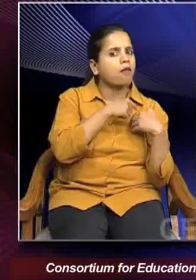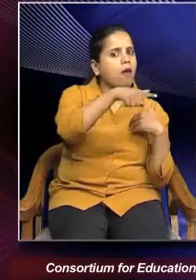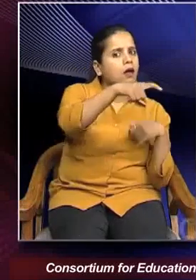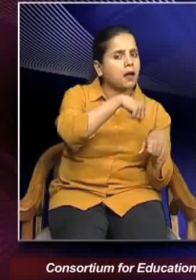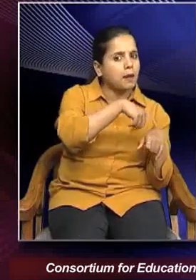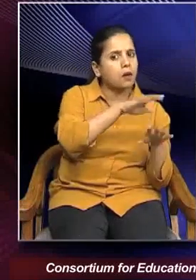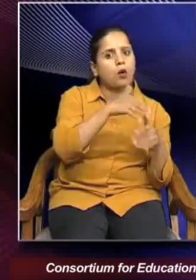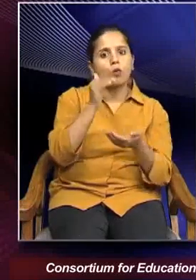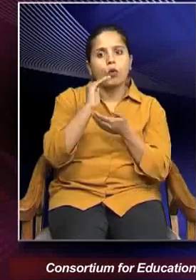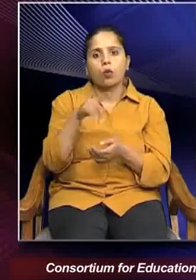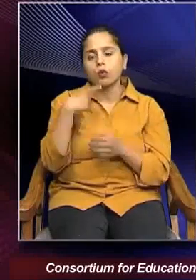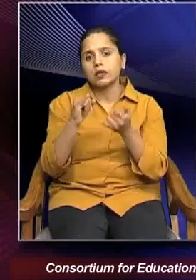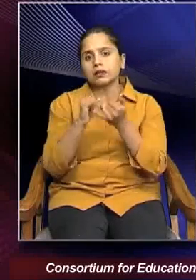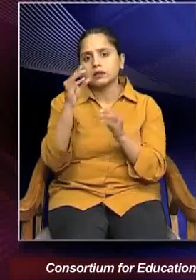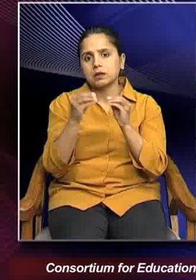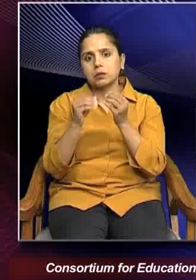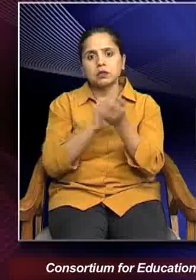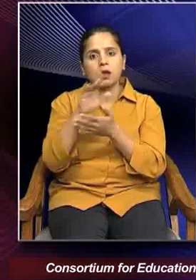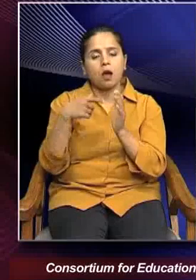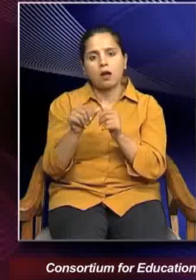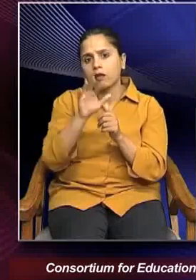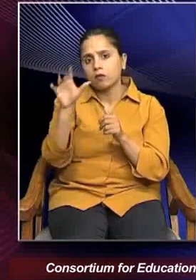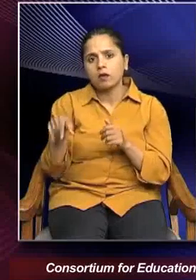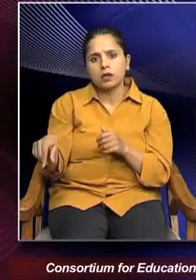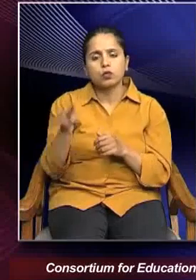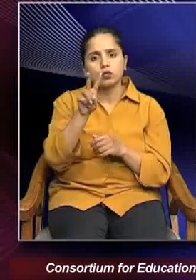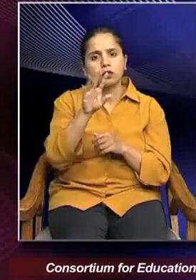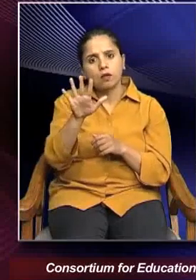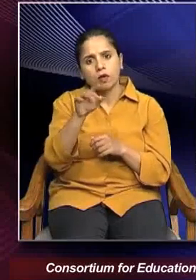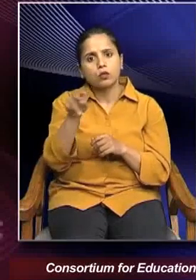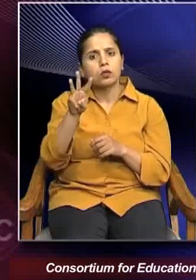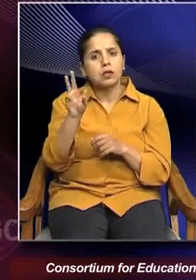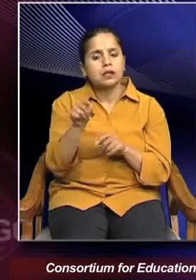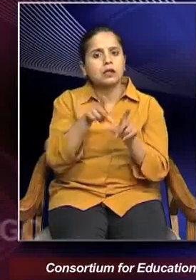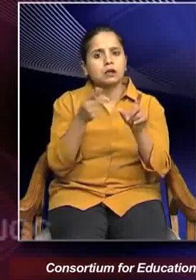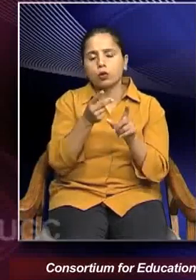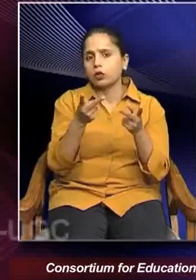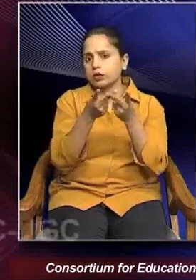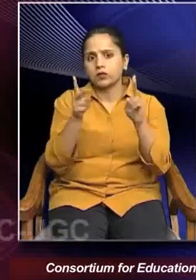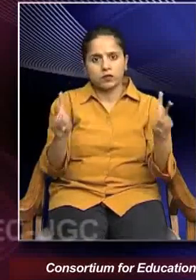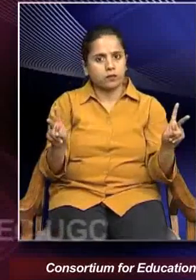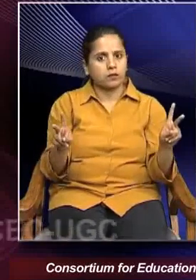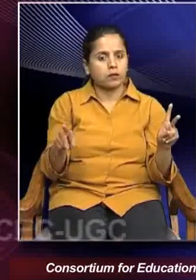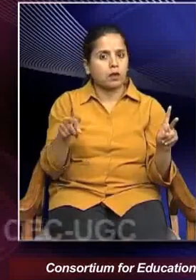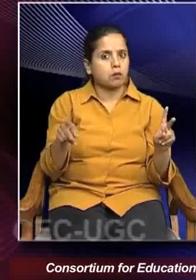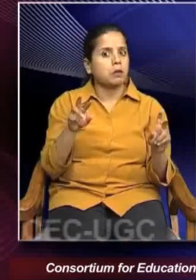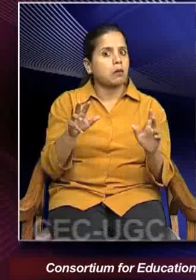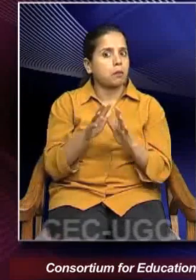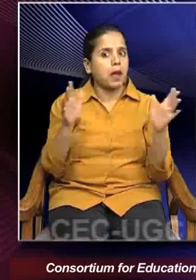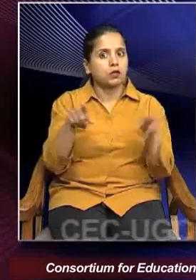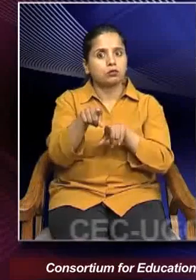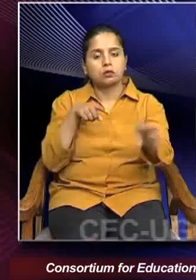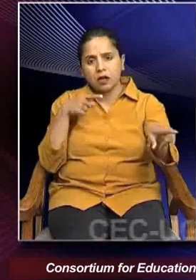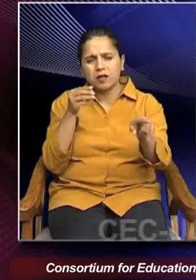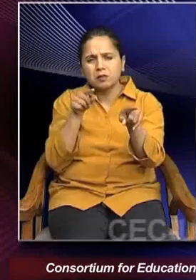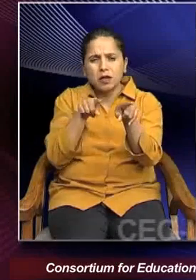people who are born in the sub-Saharan Africa is roughly about 25 to 30 years differences, which is an alarming difference if we